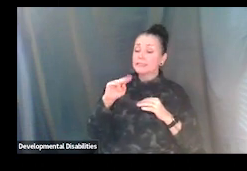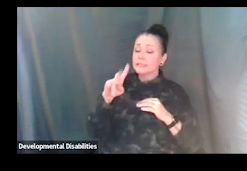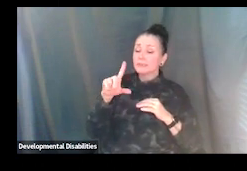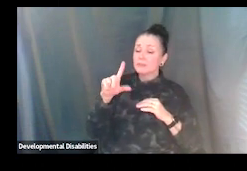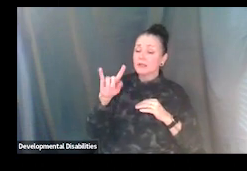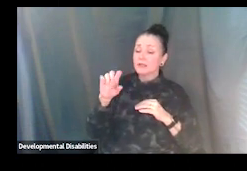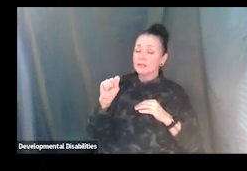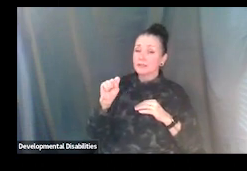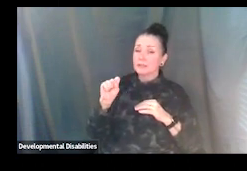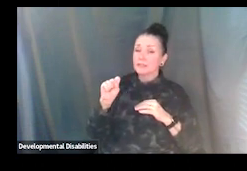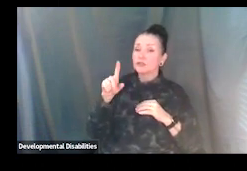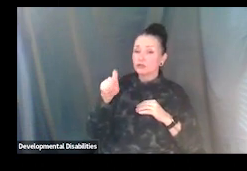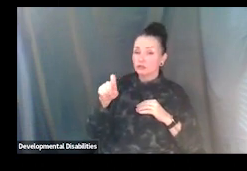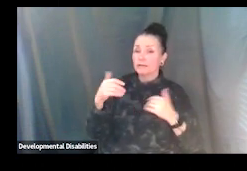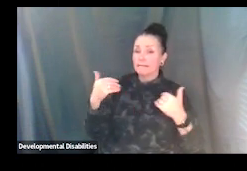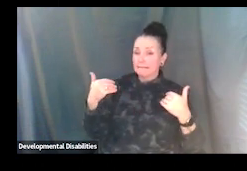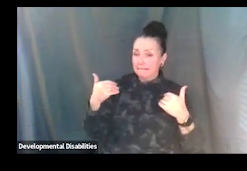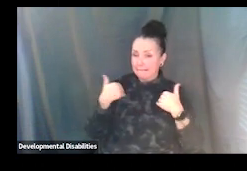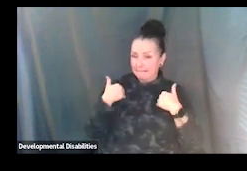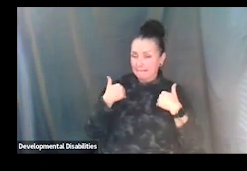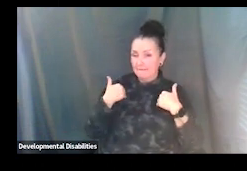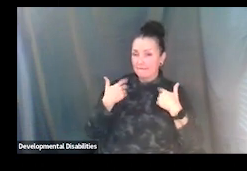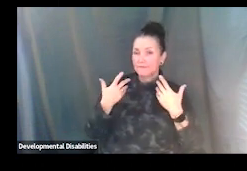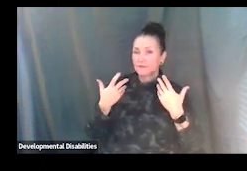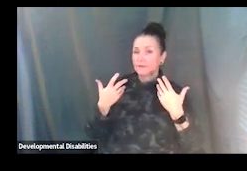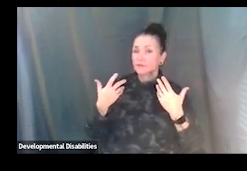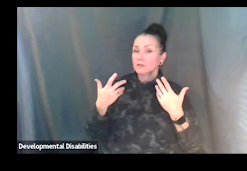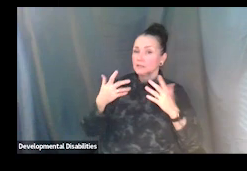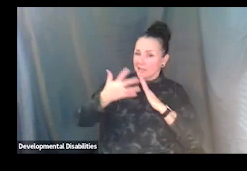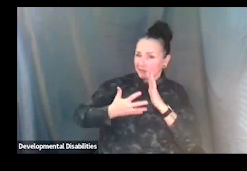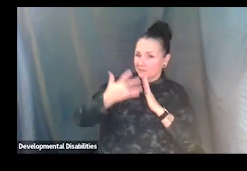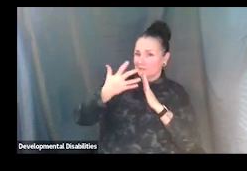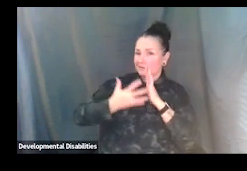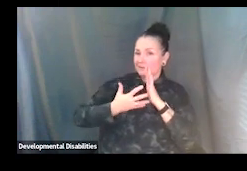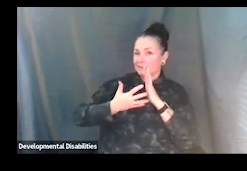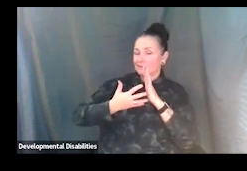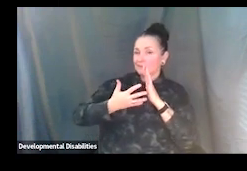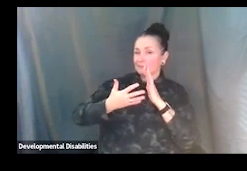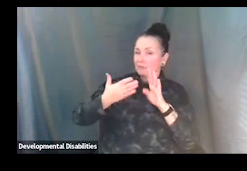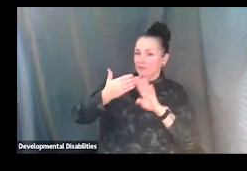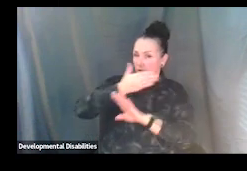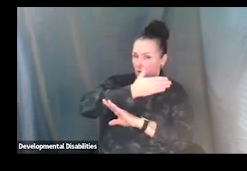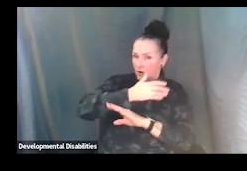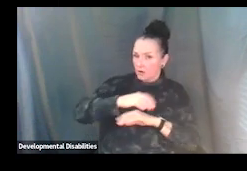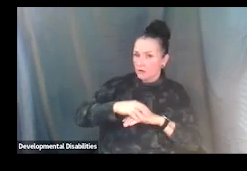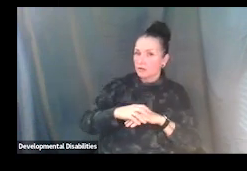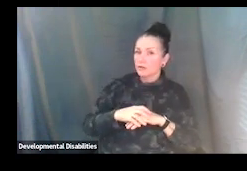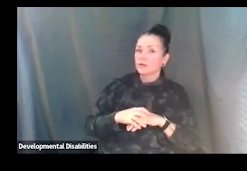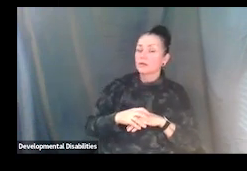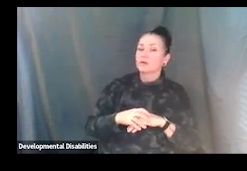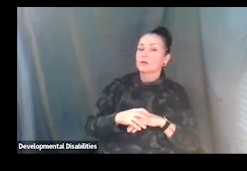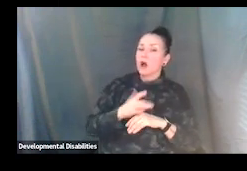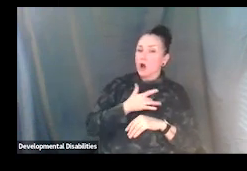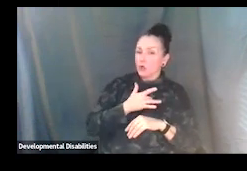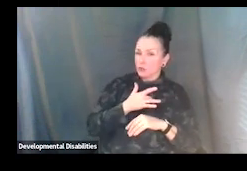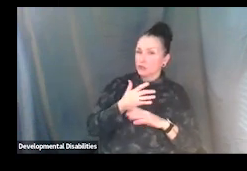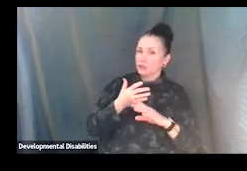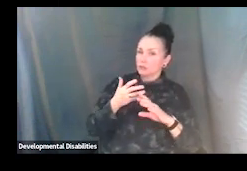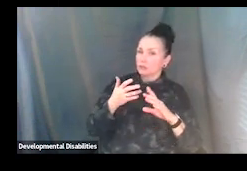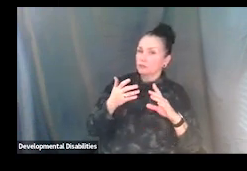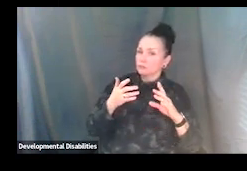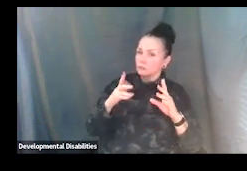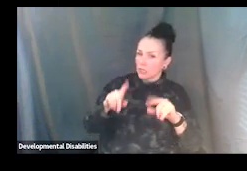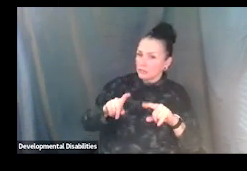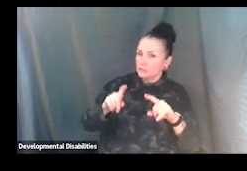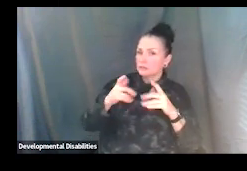United States sort of went crazy because of the time and I guess their expense involved. And so the American Heart Association backed off and said, you know, that a good heart history should be